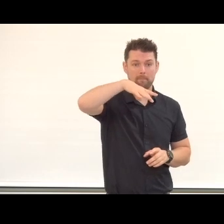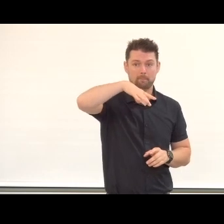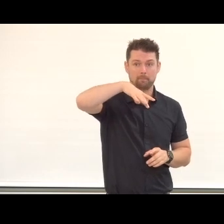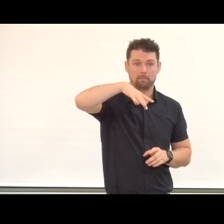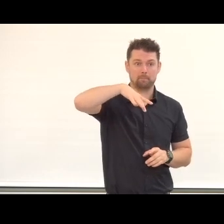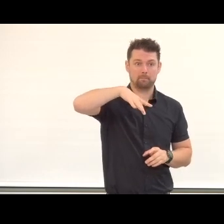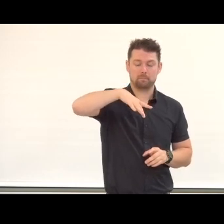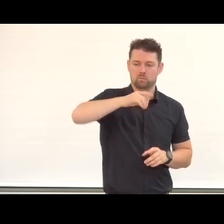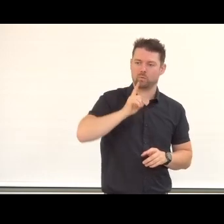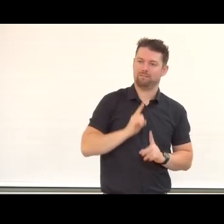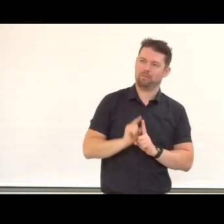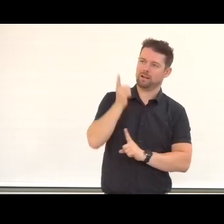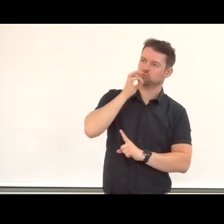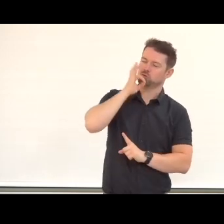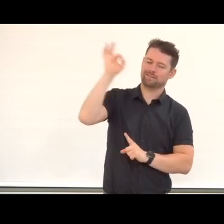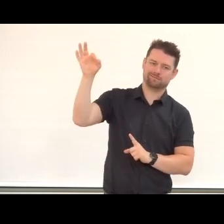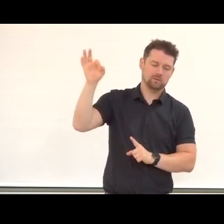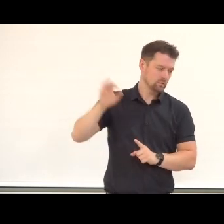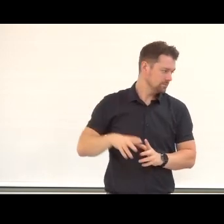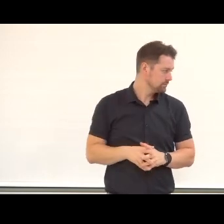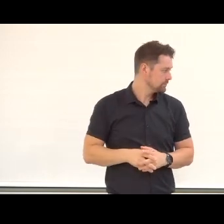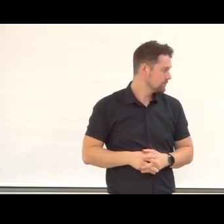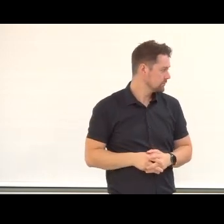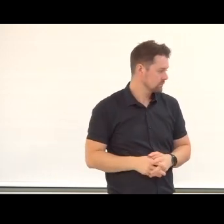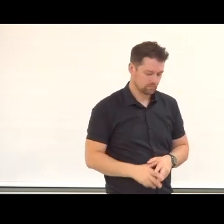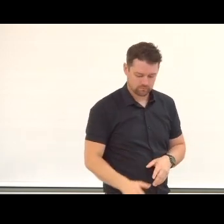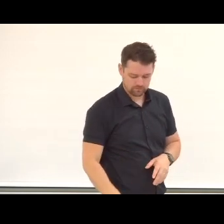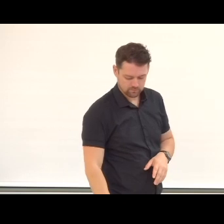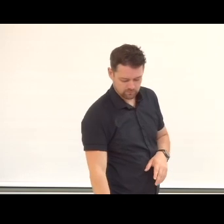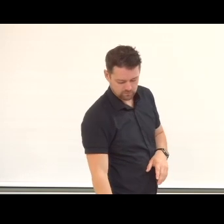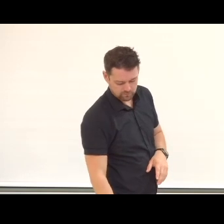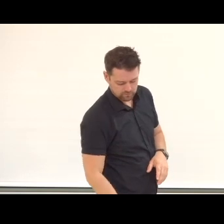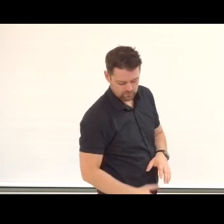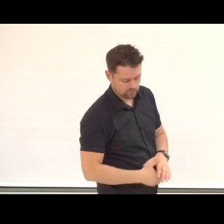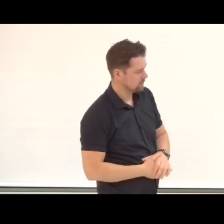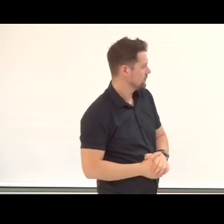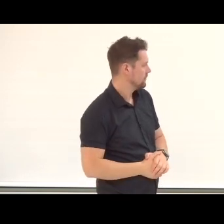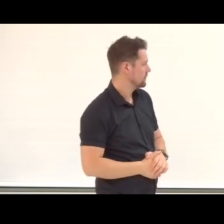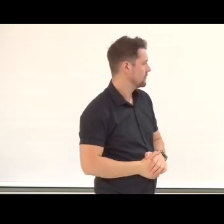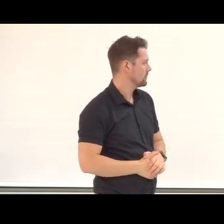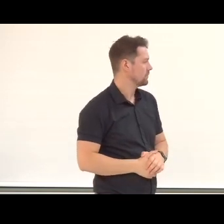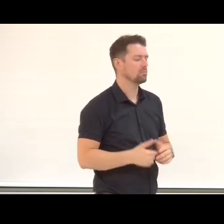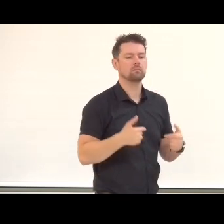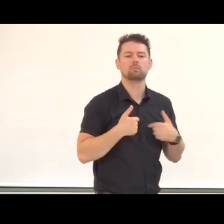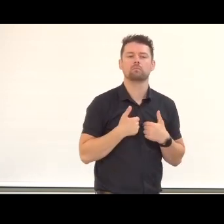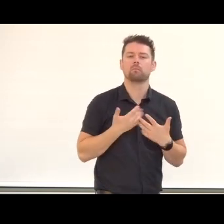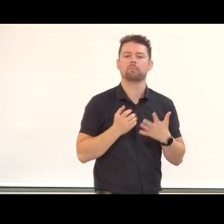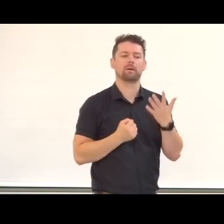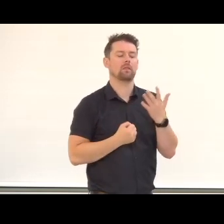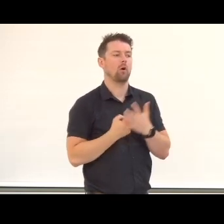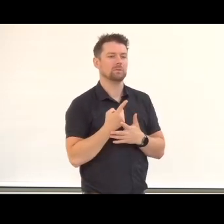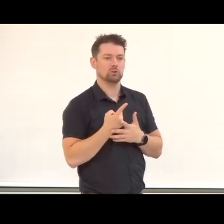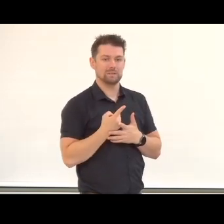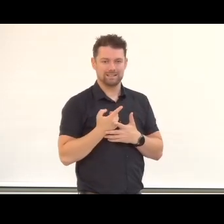things that the analog astronauts need. Yeah, maybe to chime in on that, as I also had the opportunity to co-lead